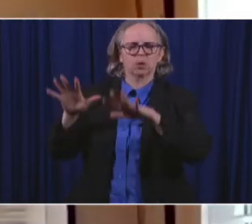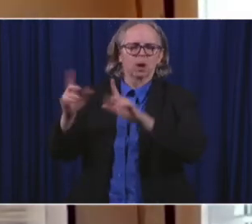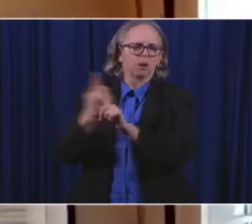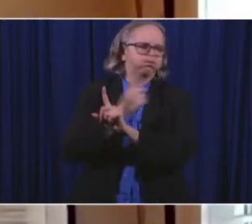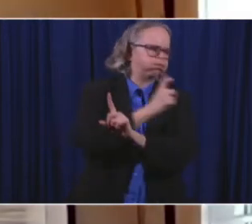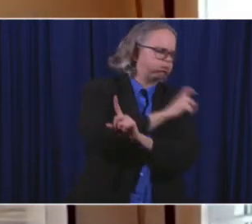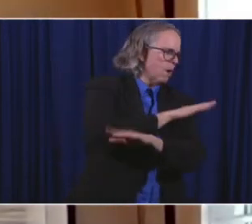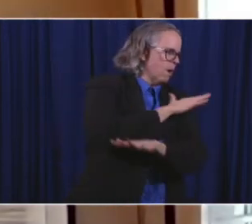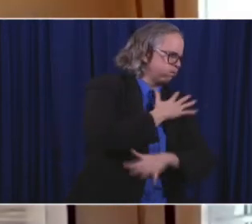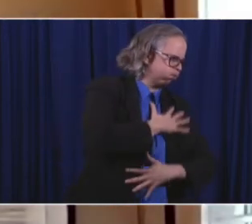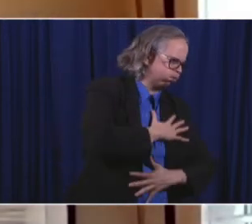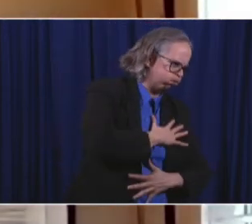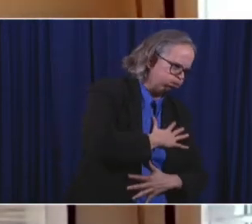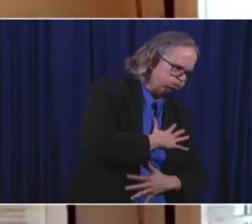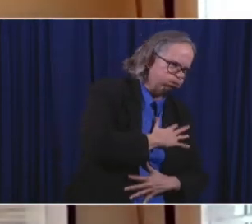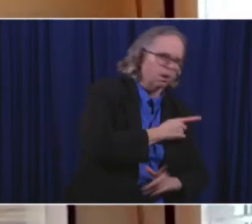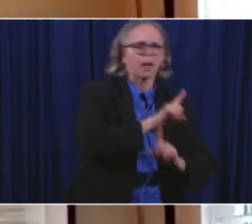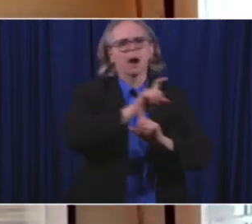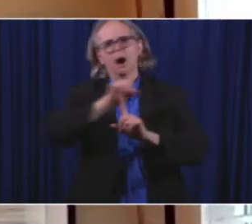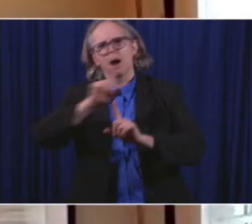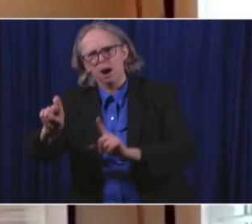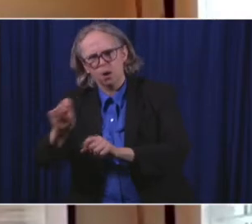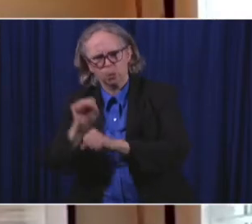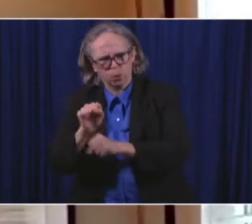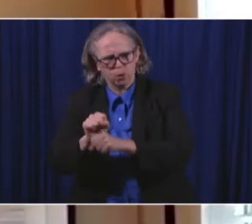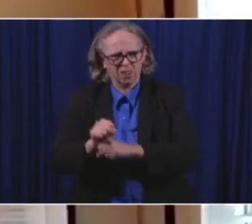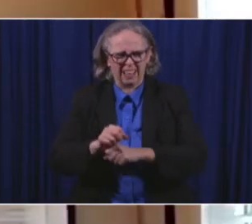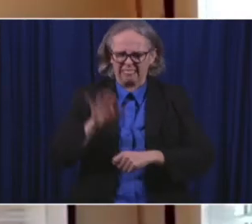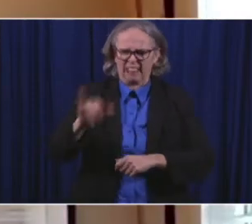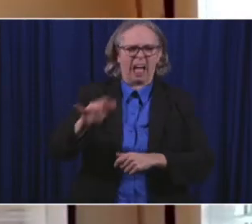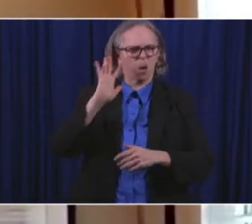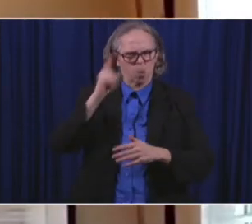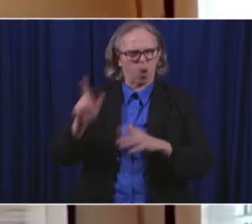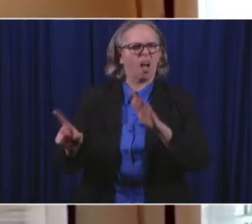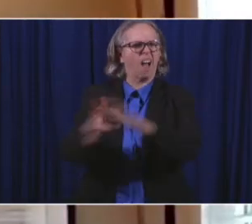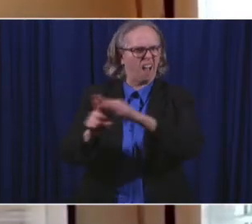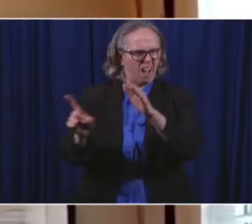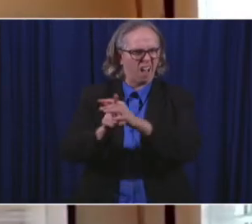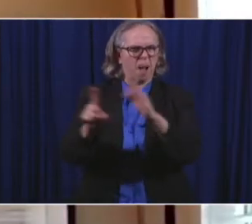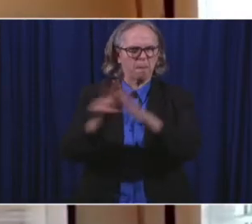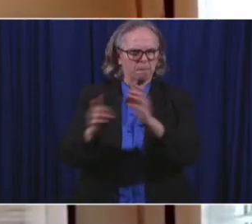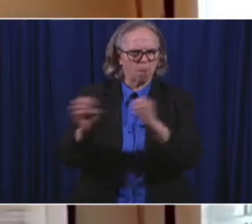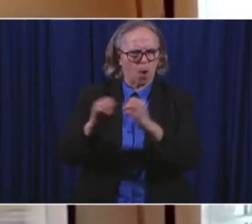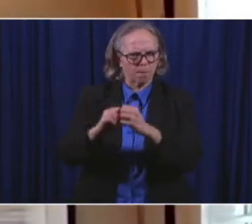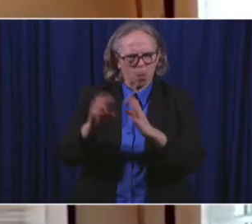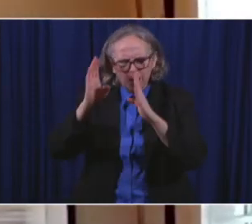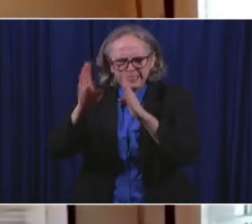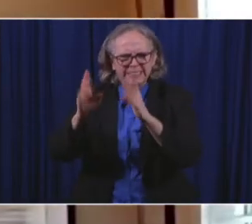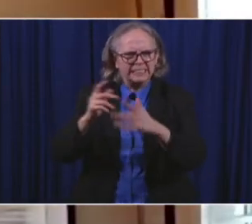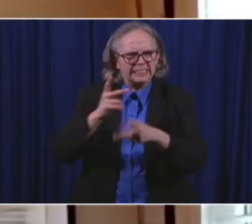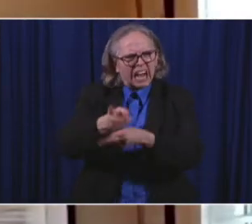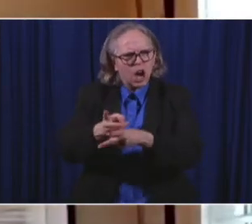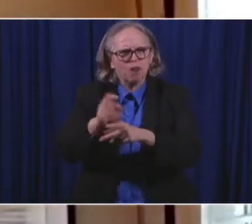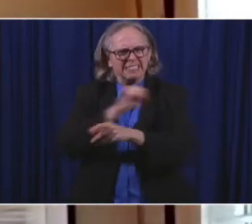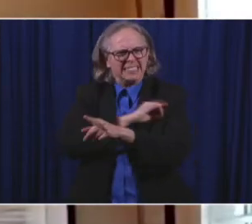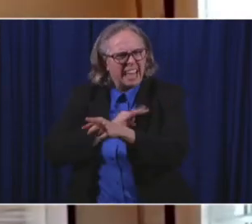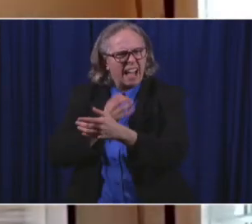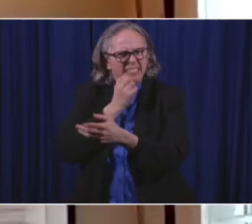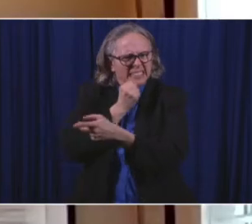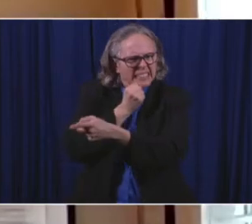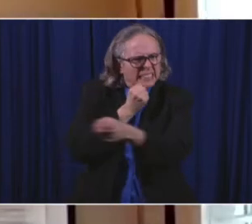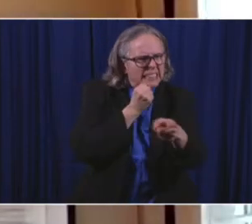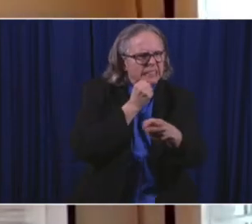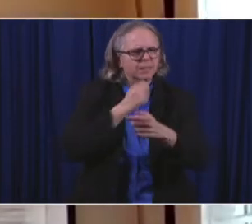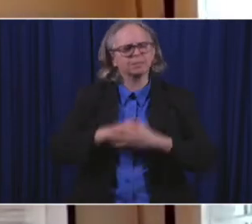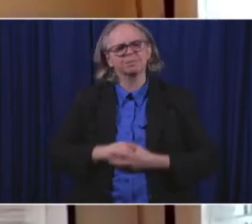first things that we begin to see in our hospitals. As things get even busier than that, then we begin to look